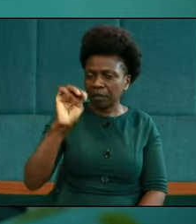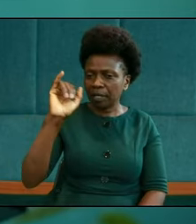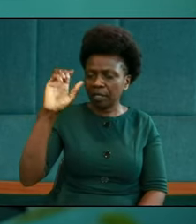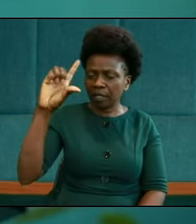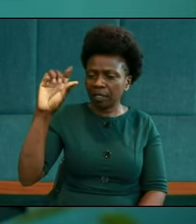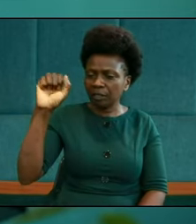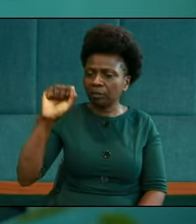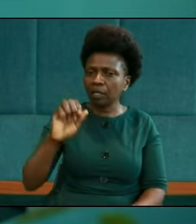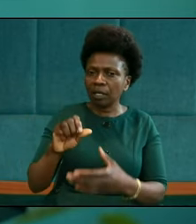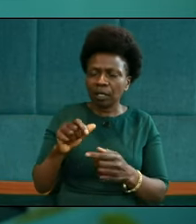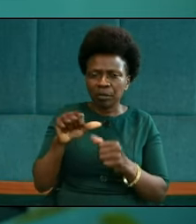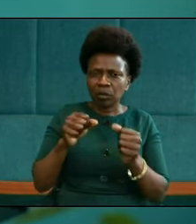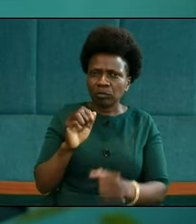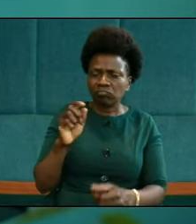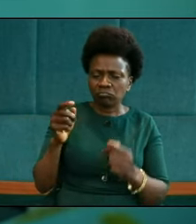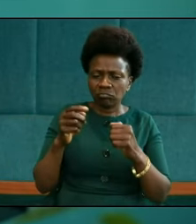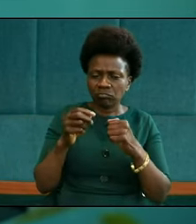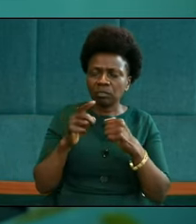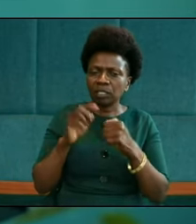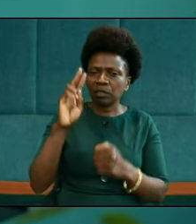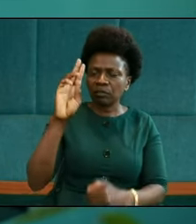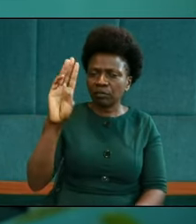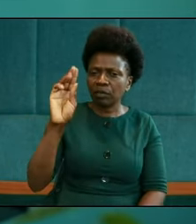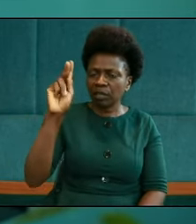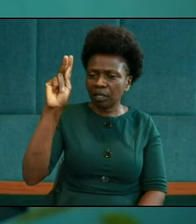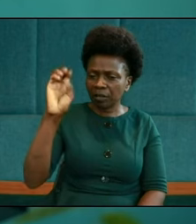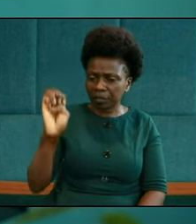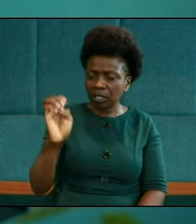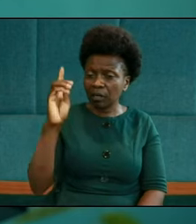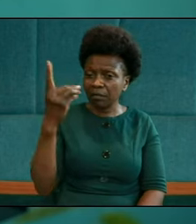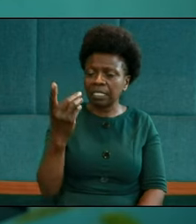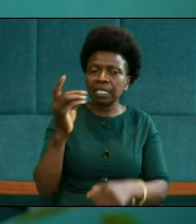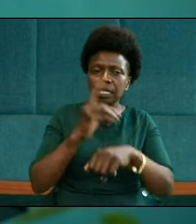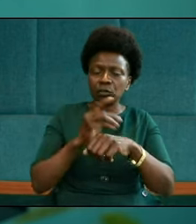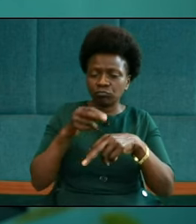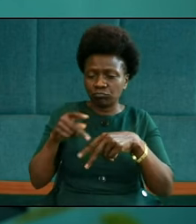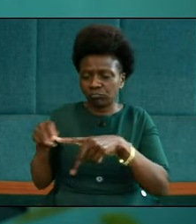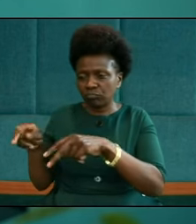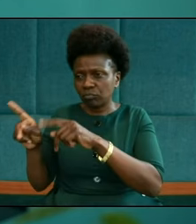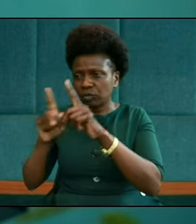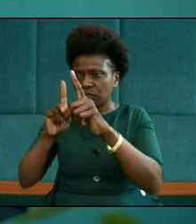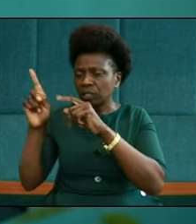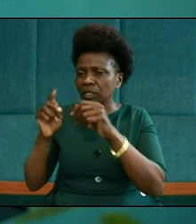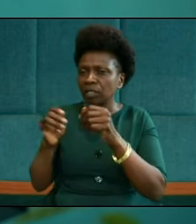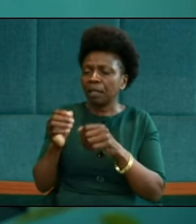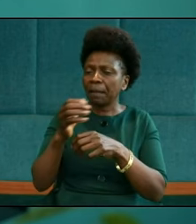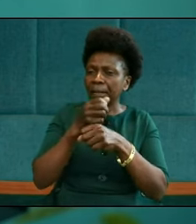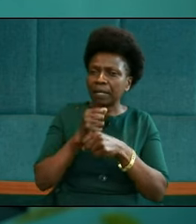about 64 kilometers. So in that first day of walk, Jacob covered